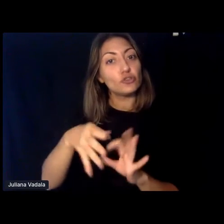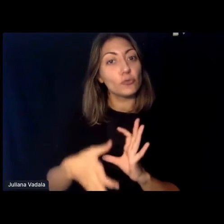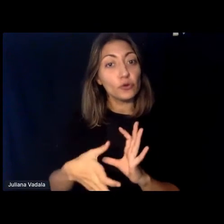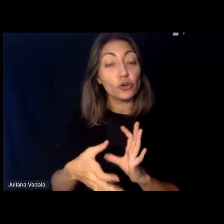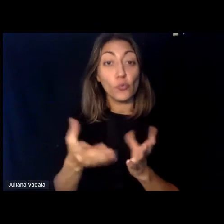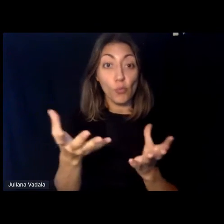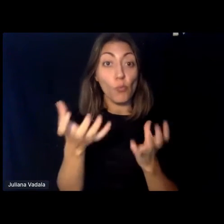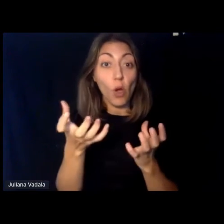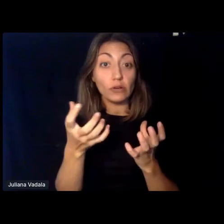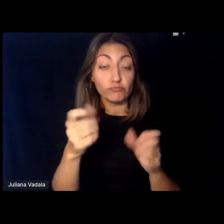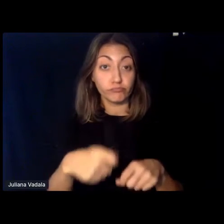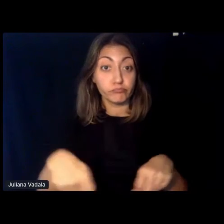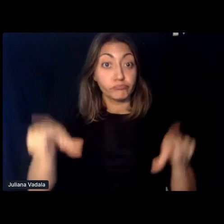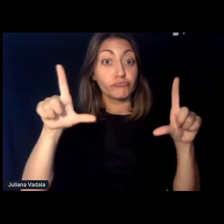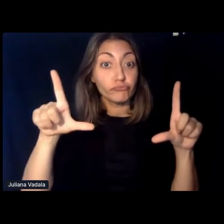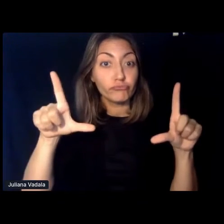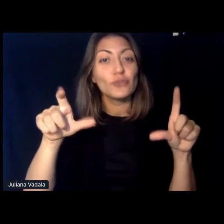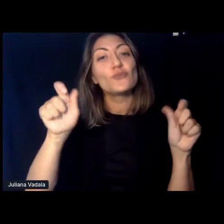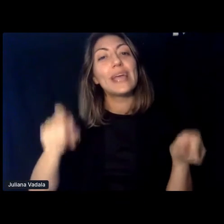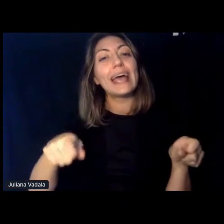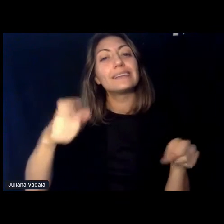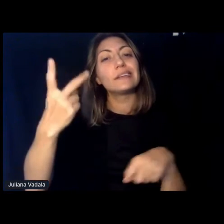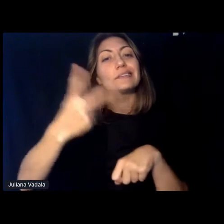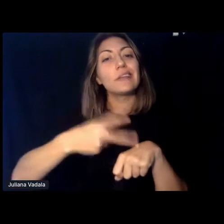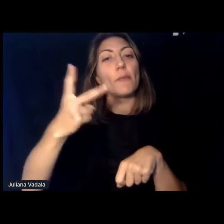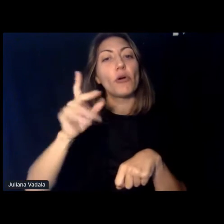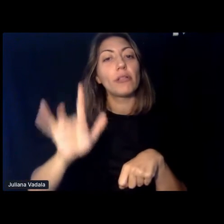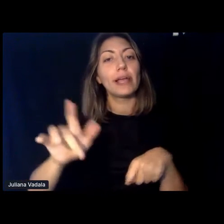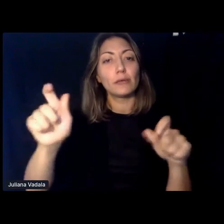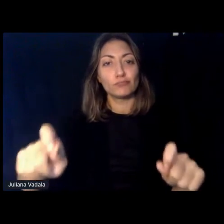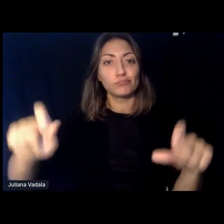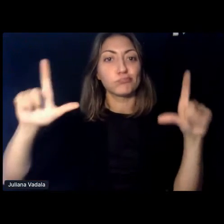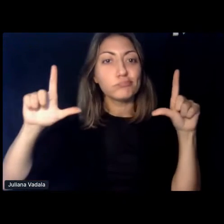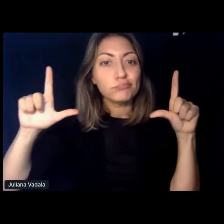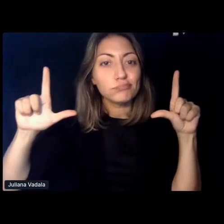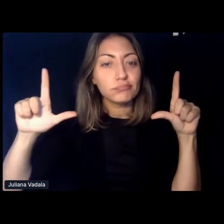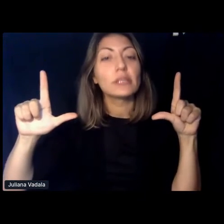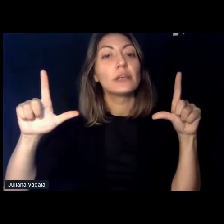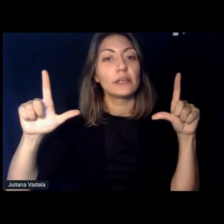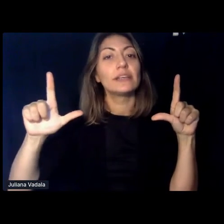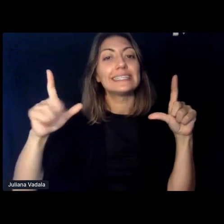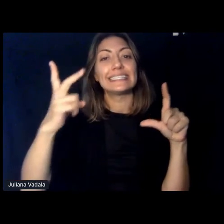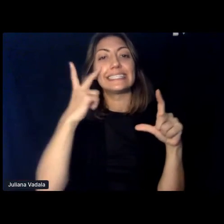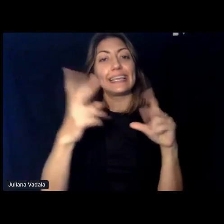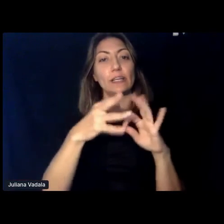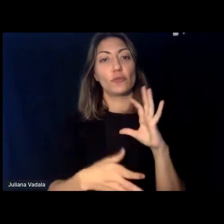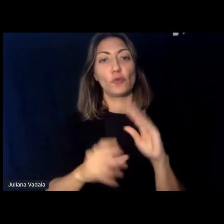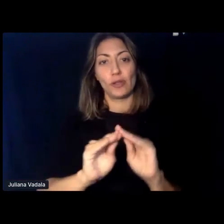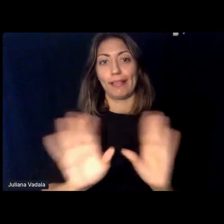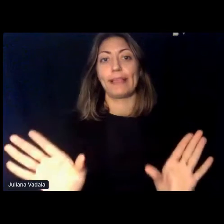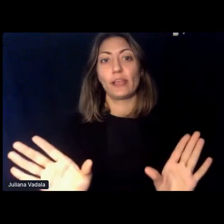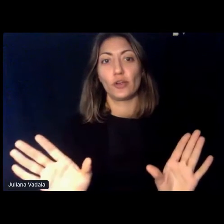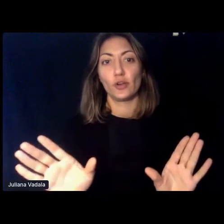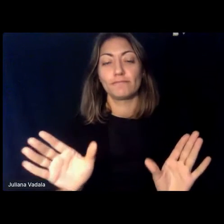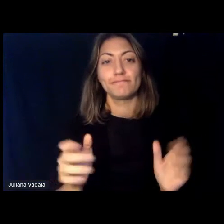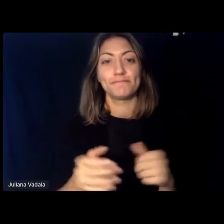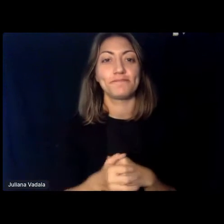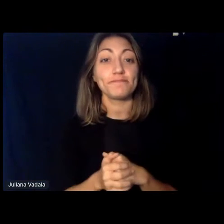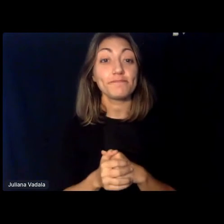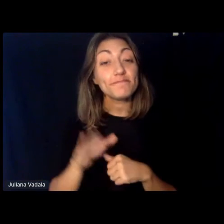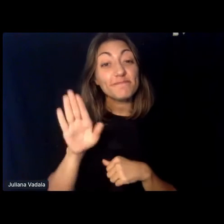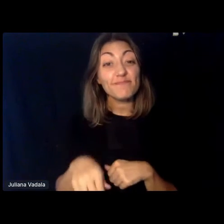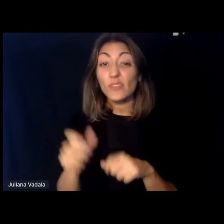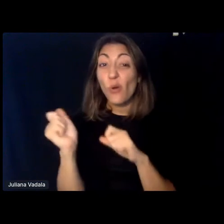easier to follow along. All of the main stage events where we are right now will have